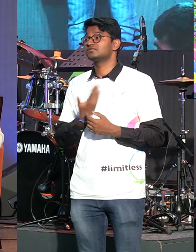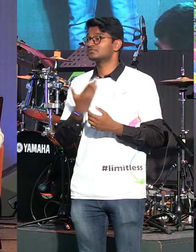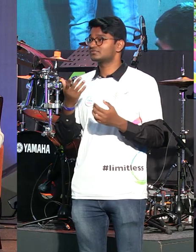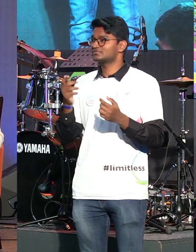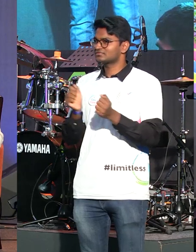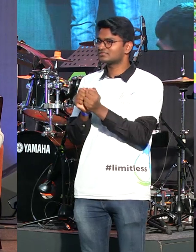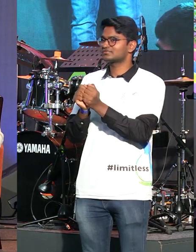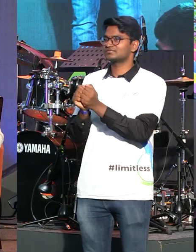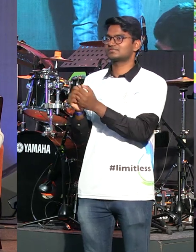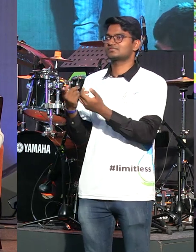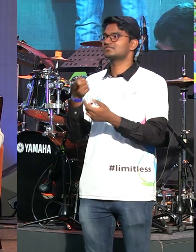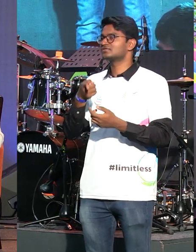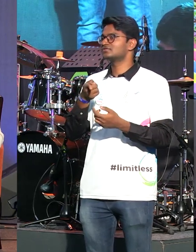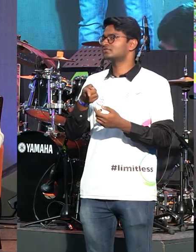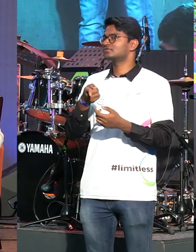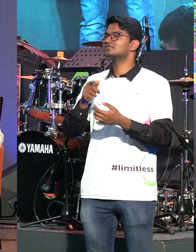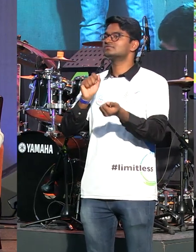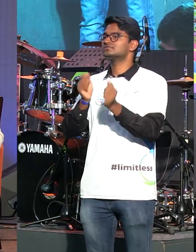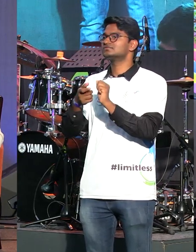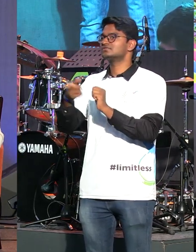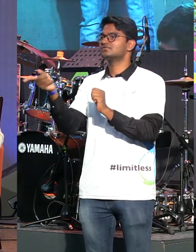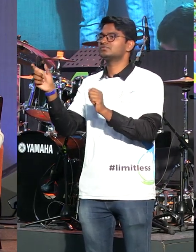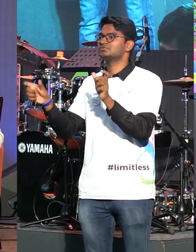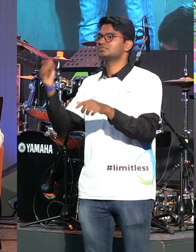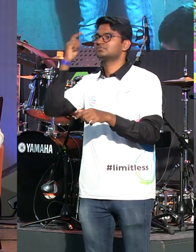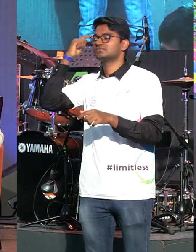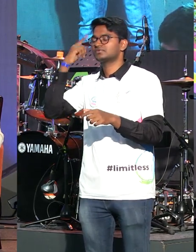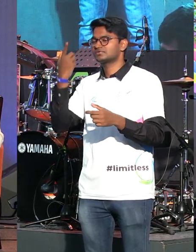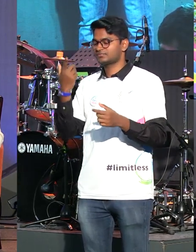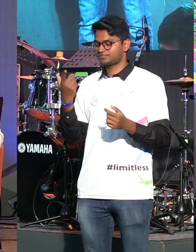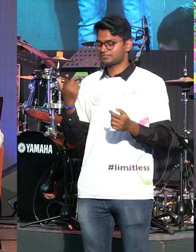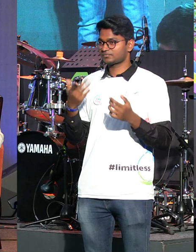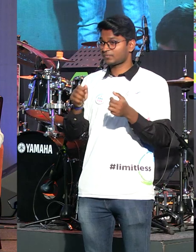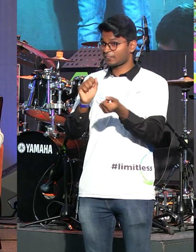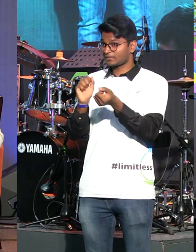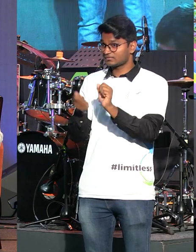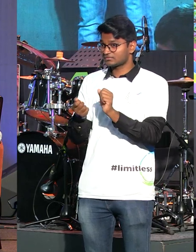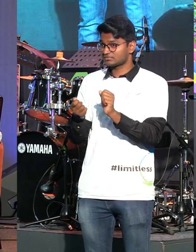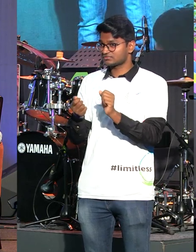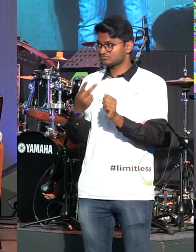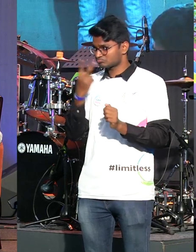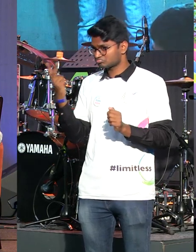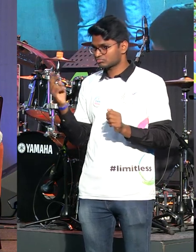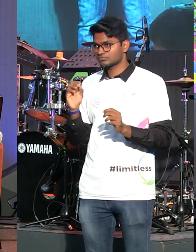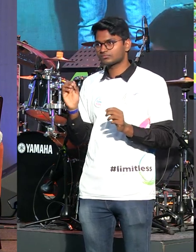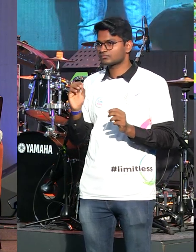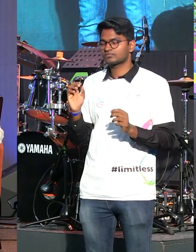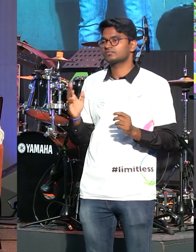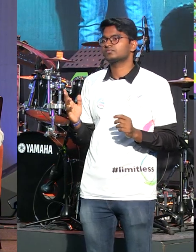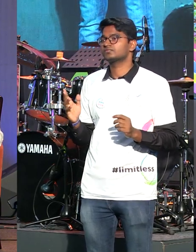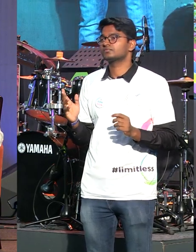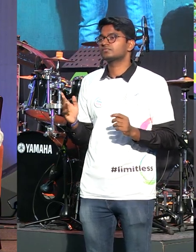and I think that is going to create change. Change is often not visible, and therefore disheartening. It overwhelms us that it's